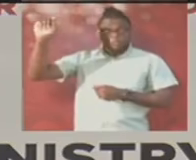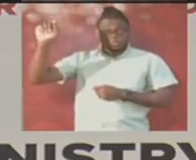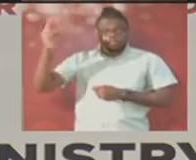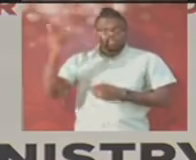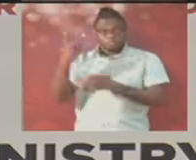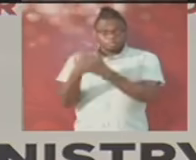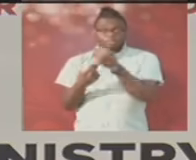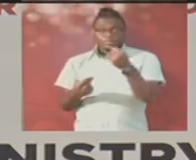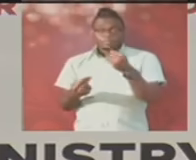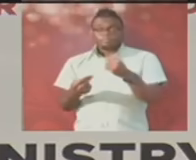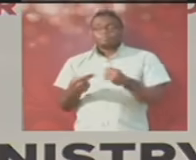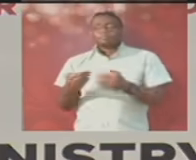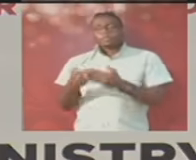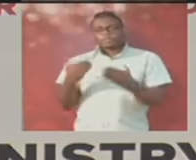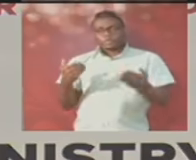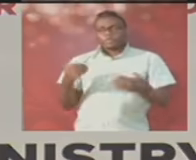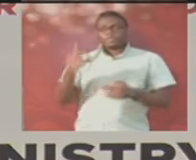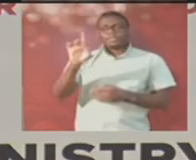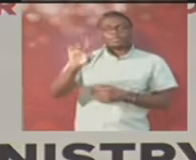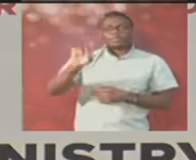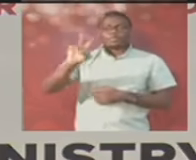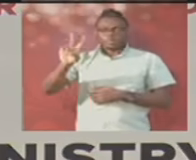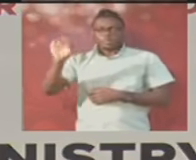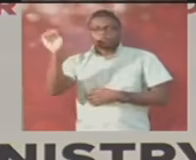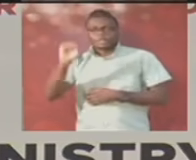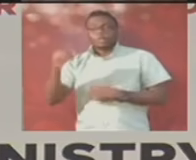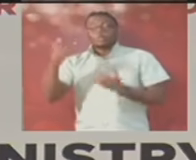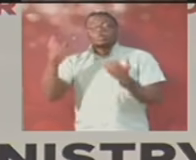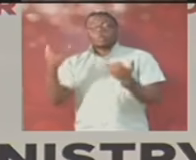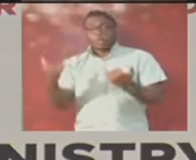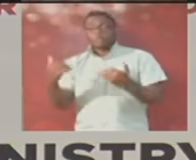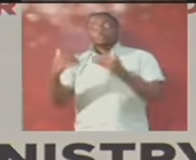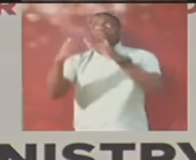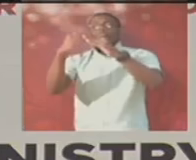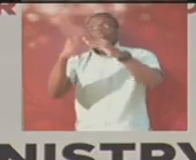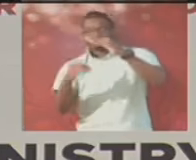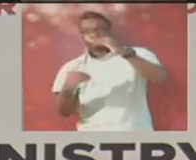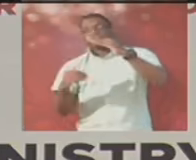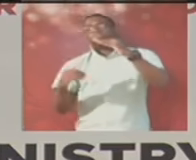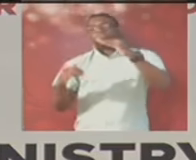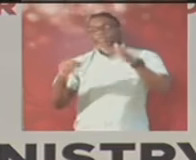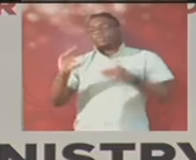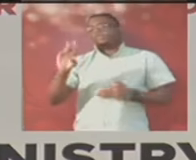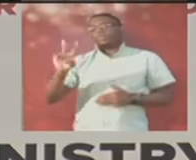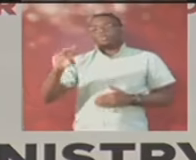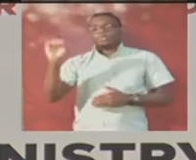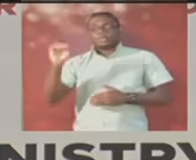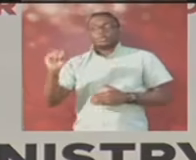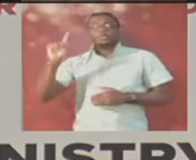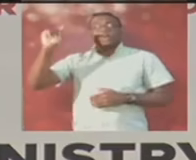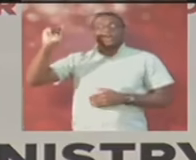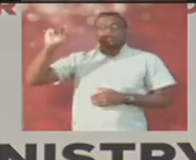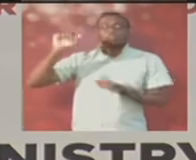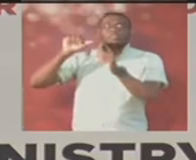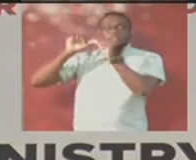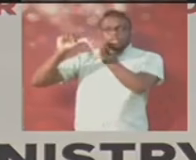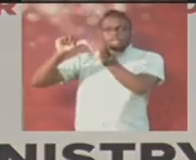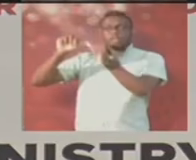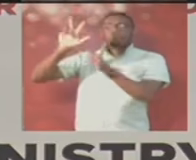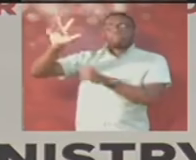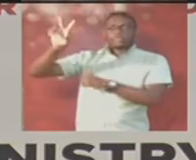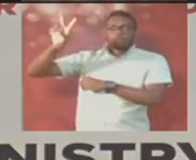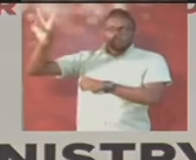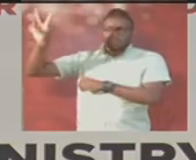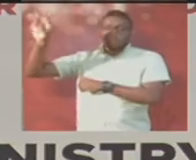from 82% to 72%, and in Tobago, it continues to be on or around 32%.